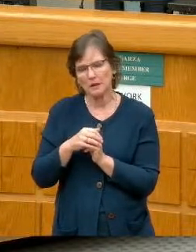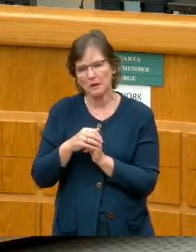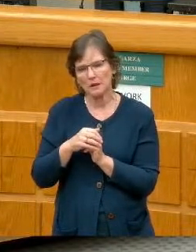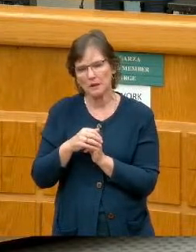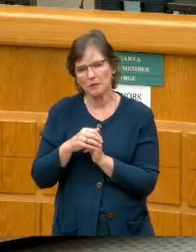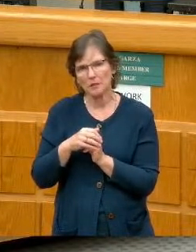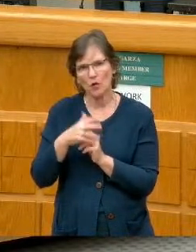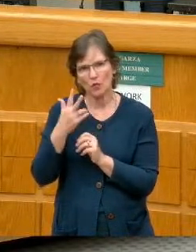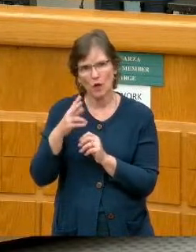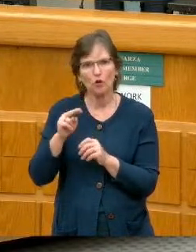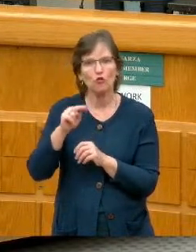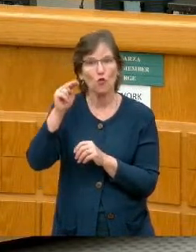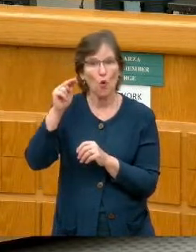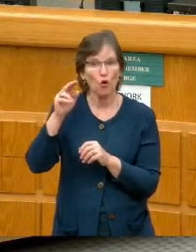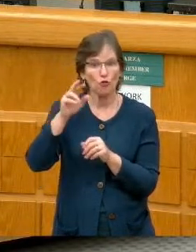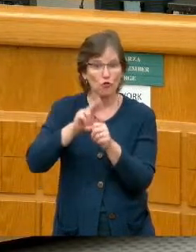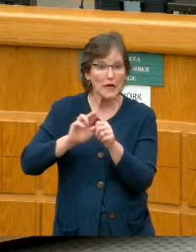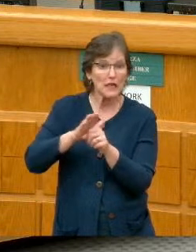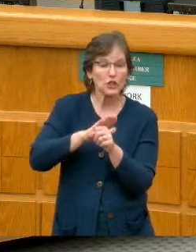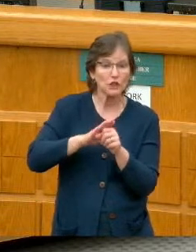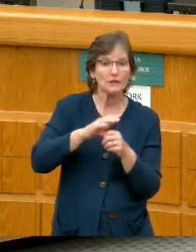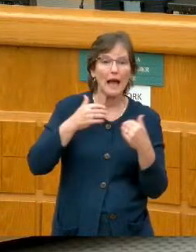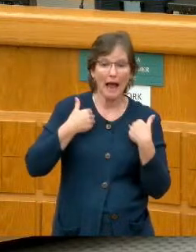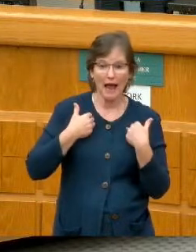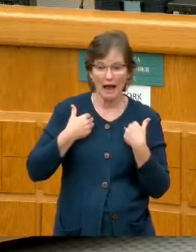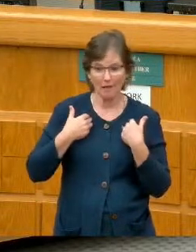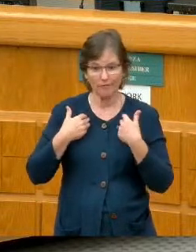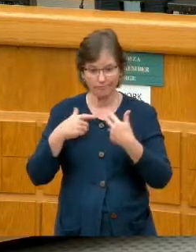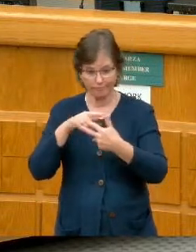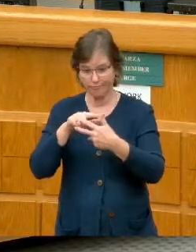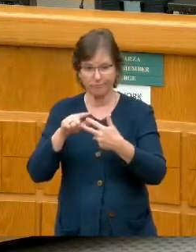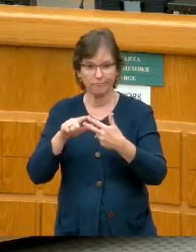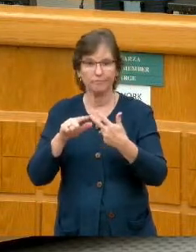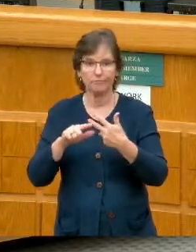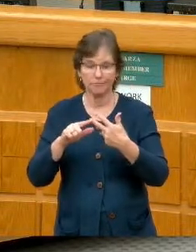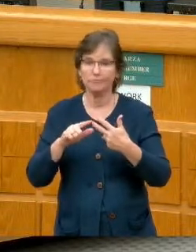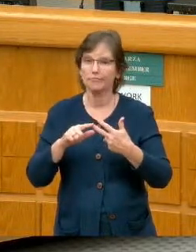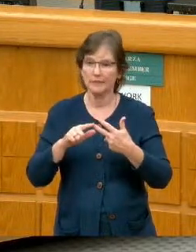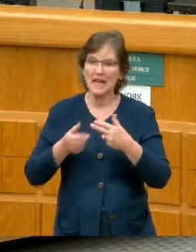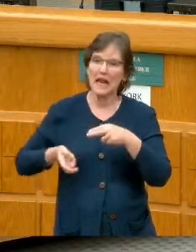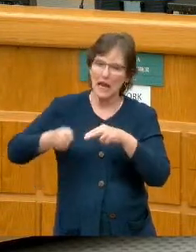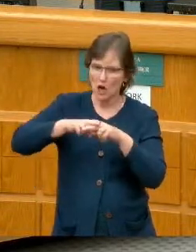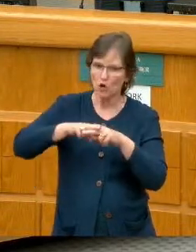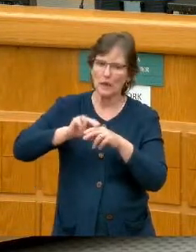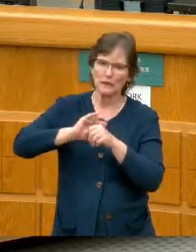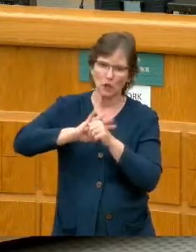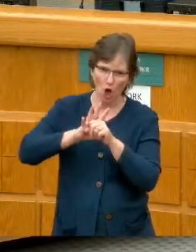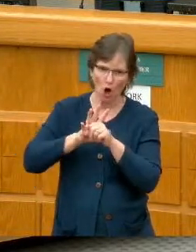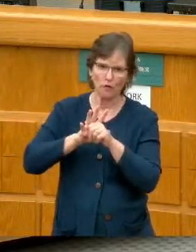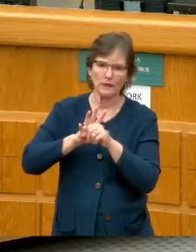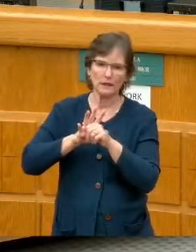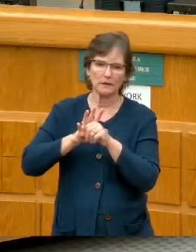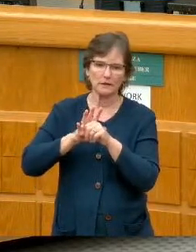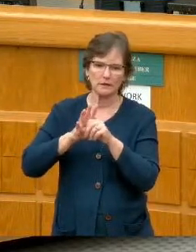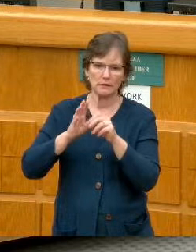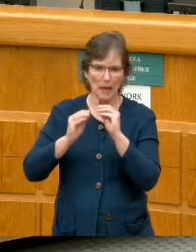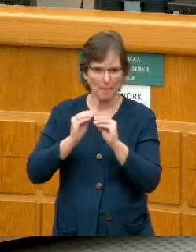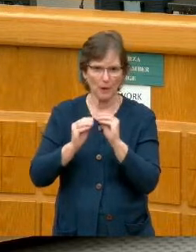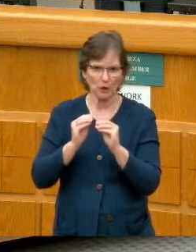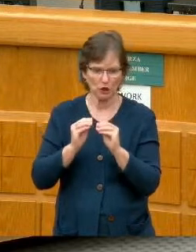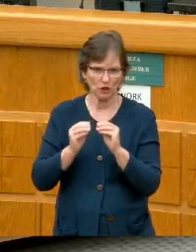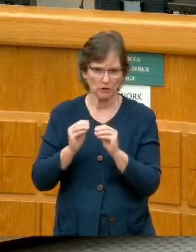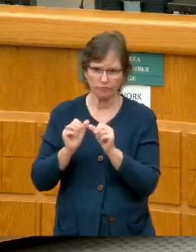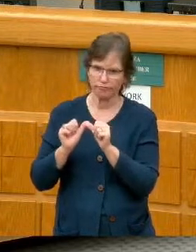health regions in Texas. So this kind of looks like, for any fans of the Game of Thrones, this looks